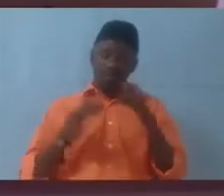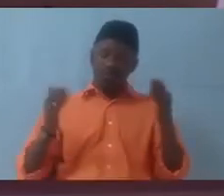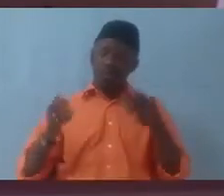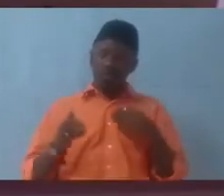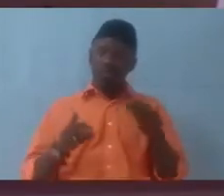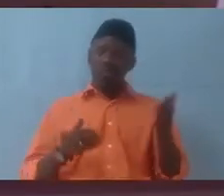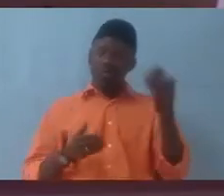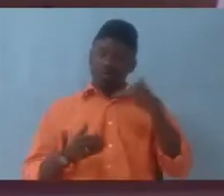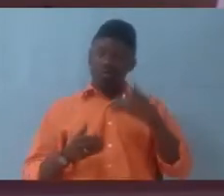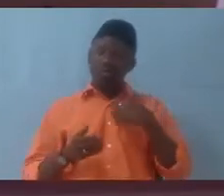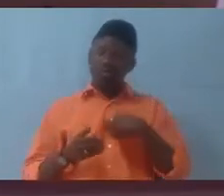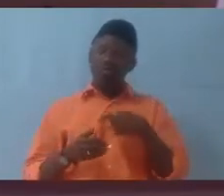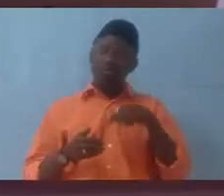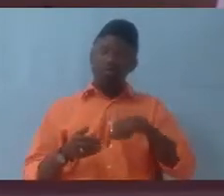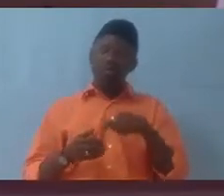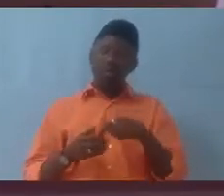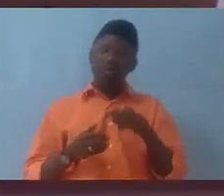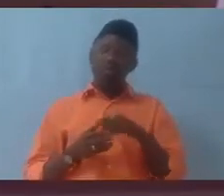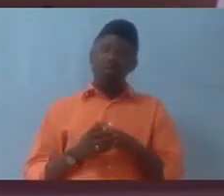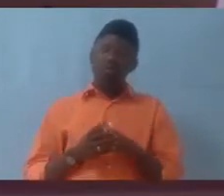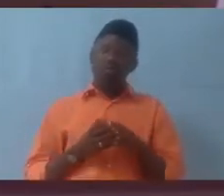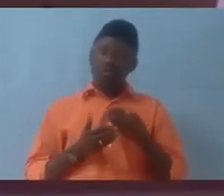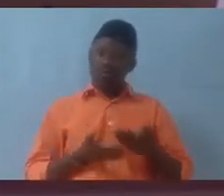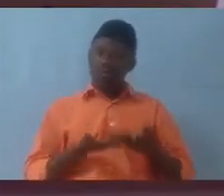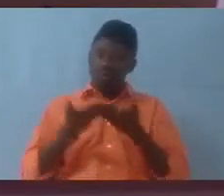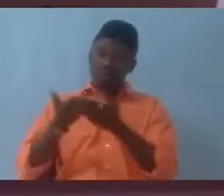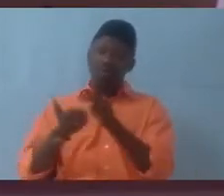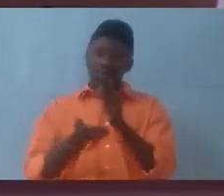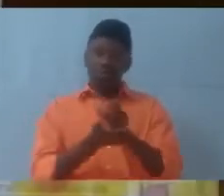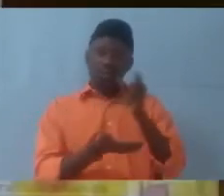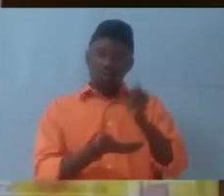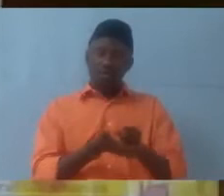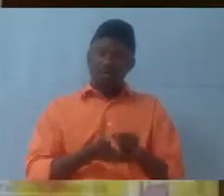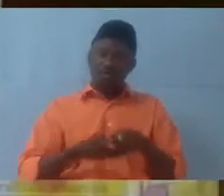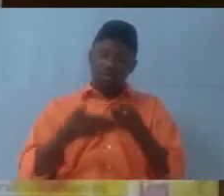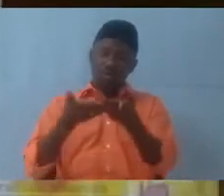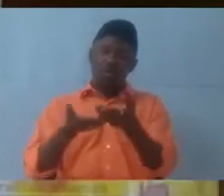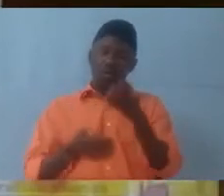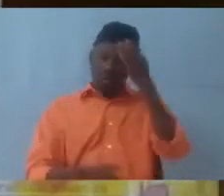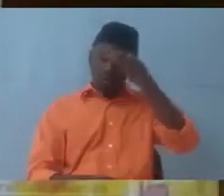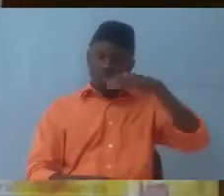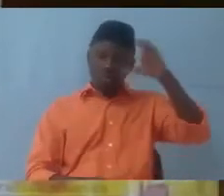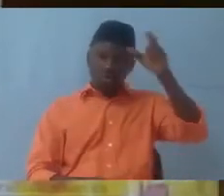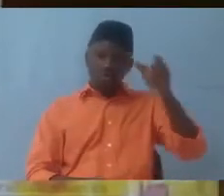nga ñewti tay. I hand over the witness to the commissioners. Thank you very much.